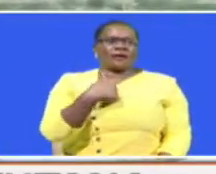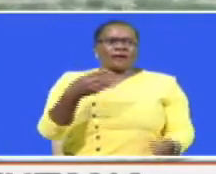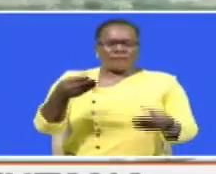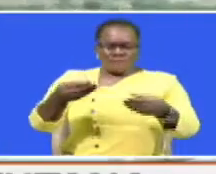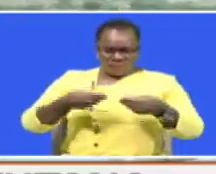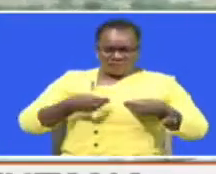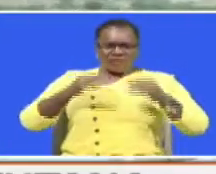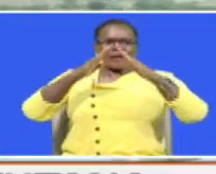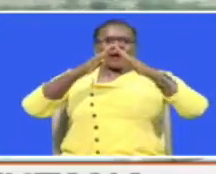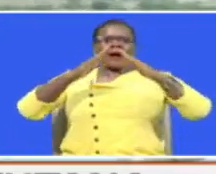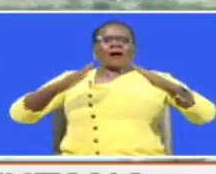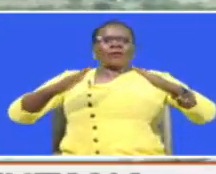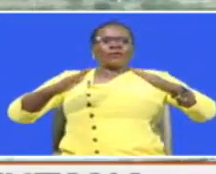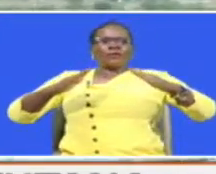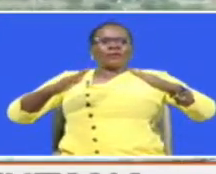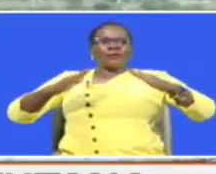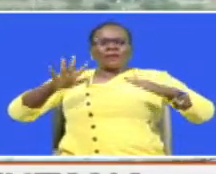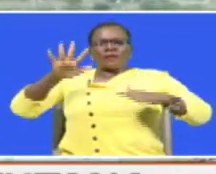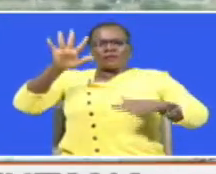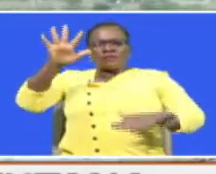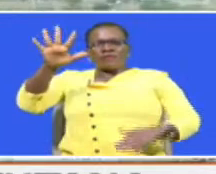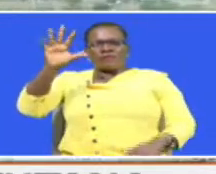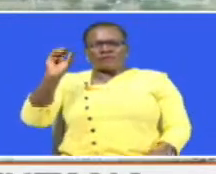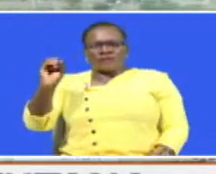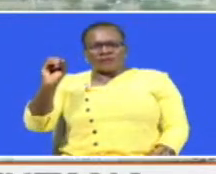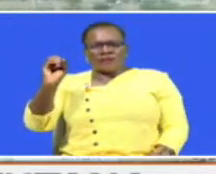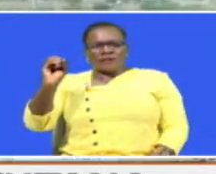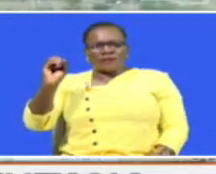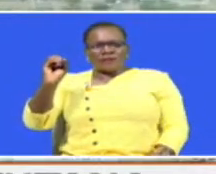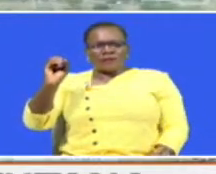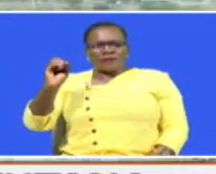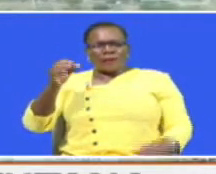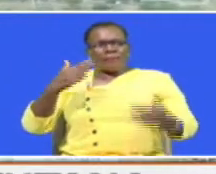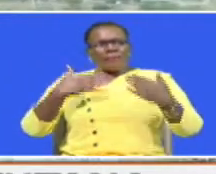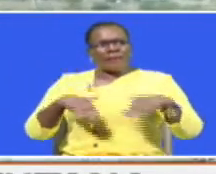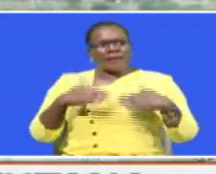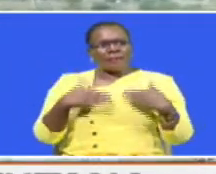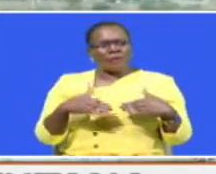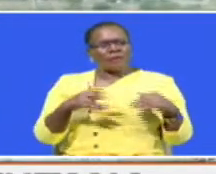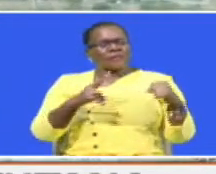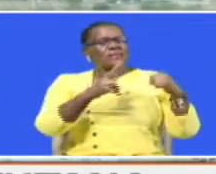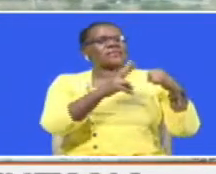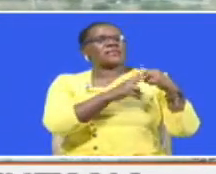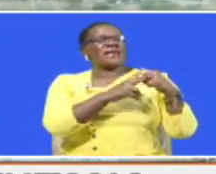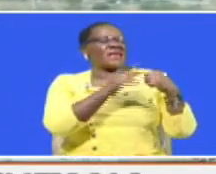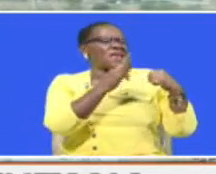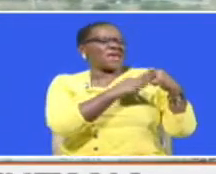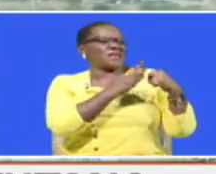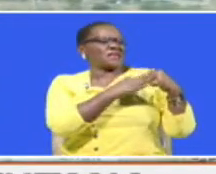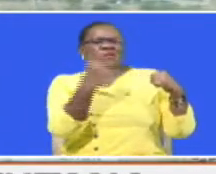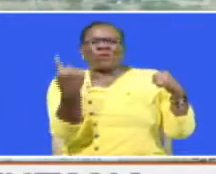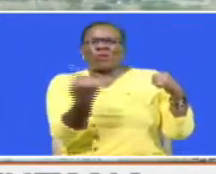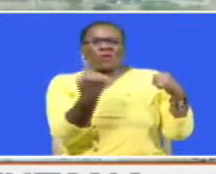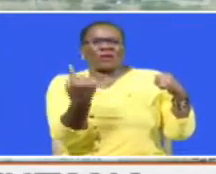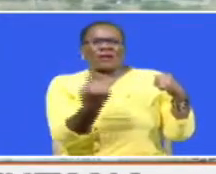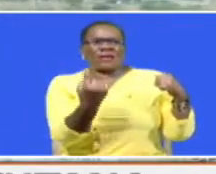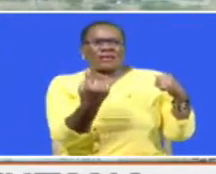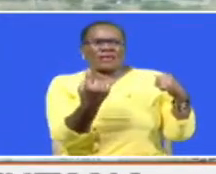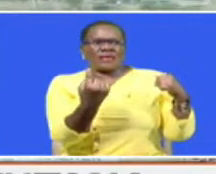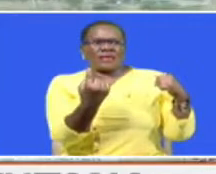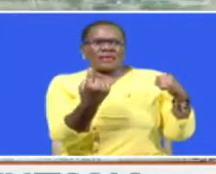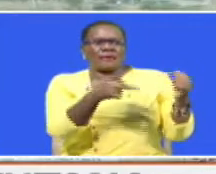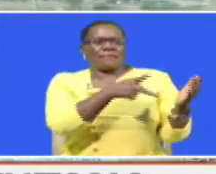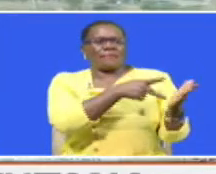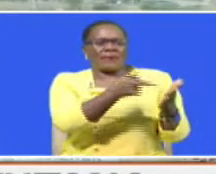tumepewa nyumba 50 na kwa hizo zote ni watu 7, watu 8 peke yake walikuwa walifai